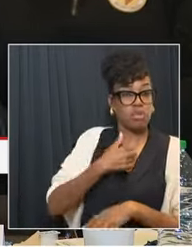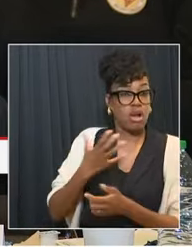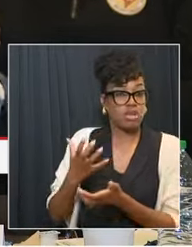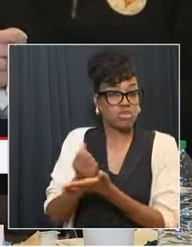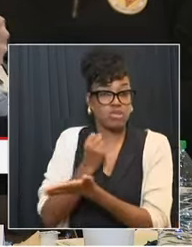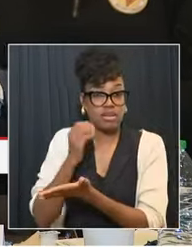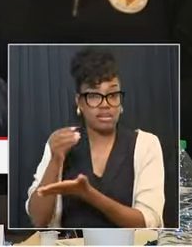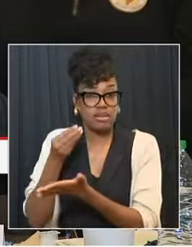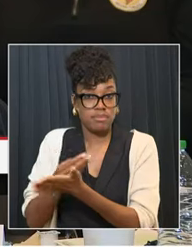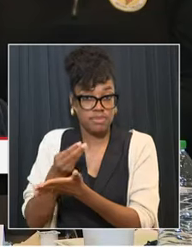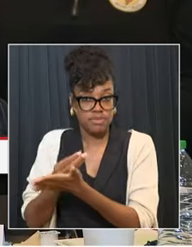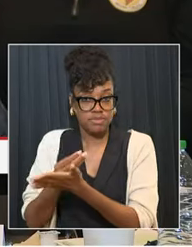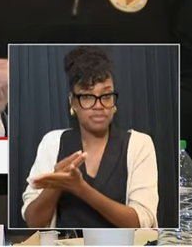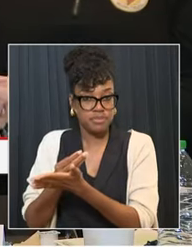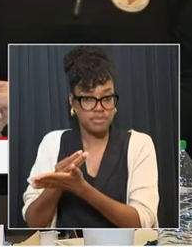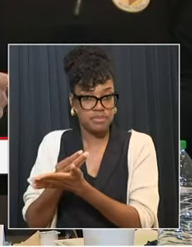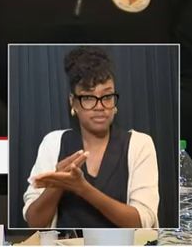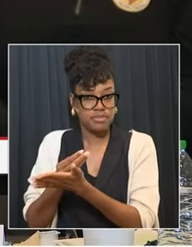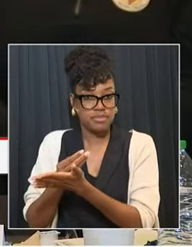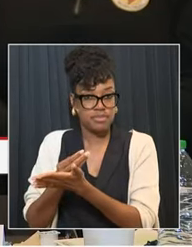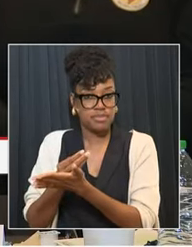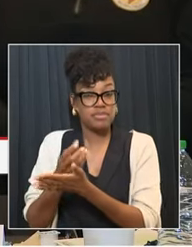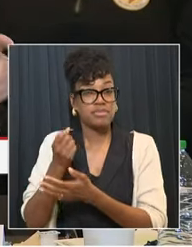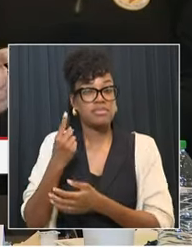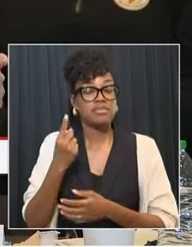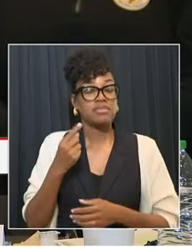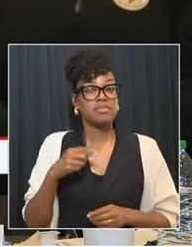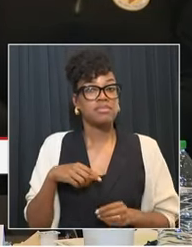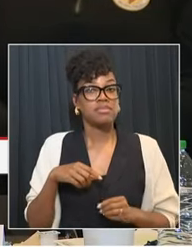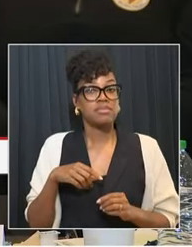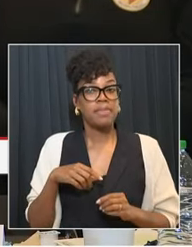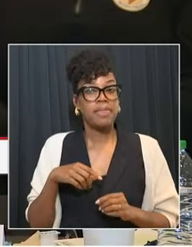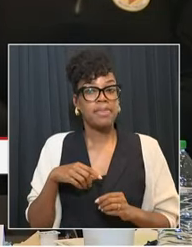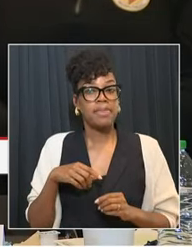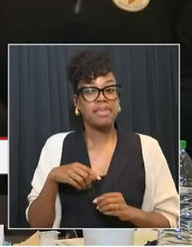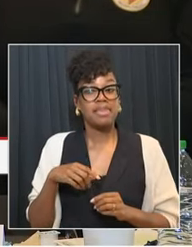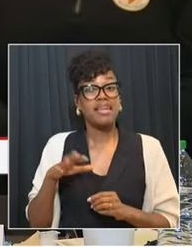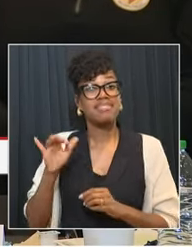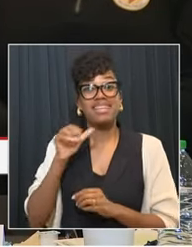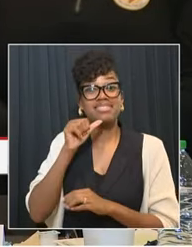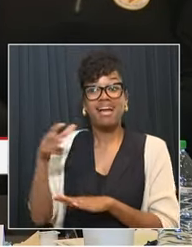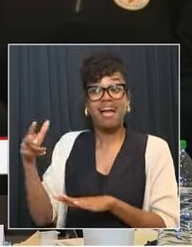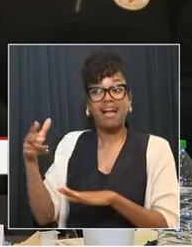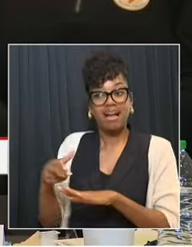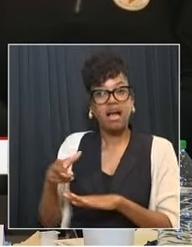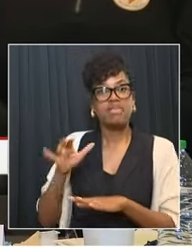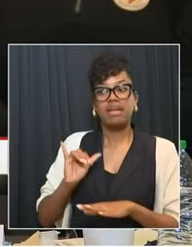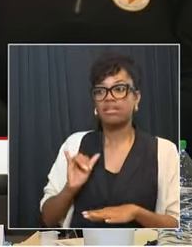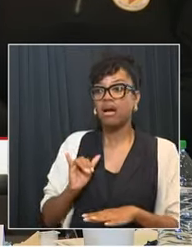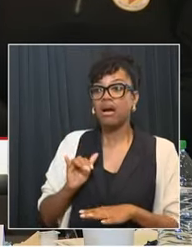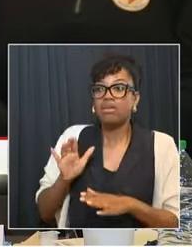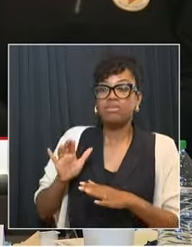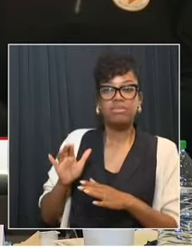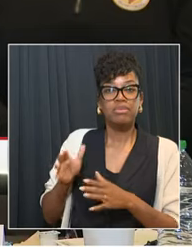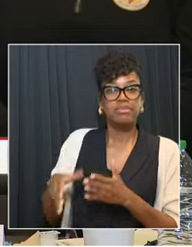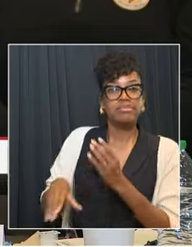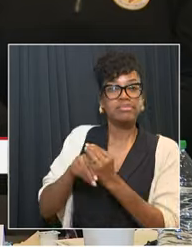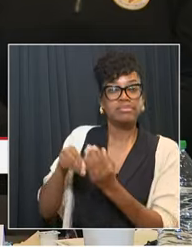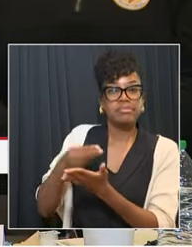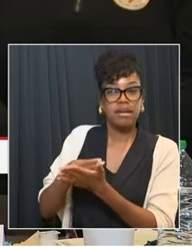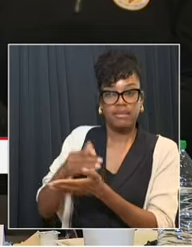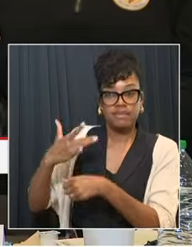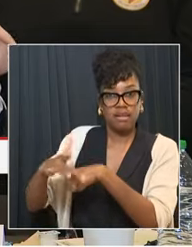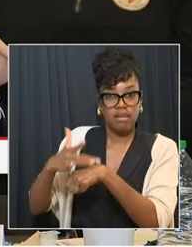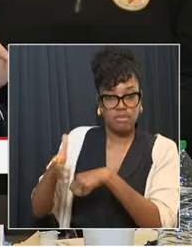not a fund we're cutting. Except in cases where it sounds like my understanding is that there